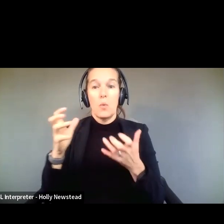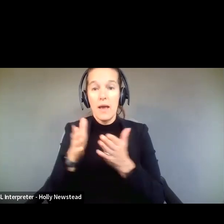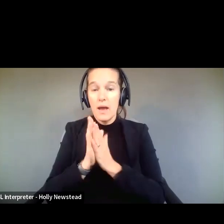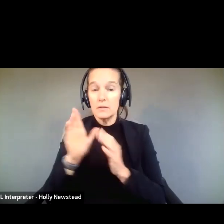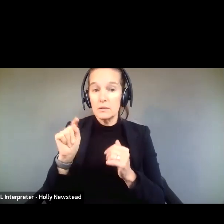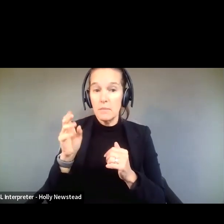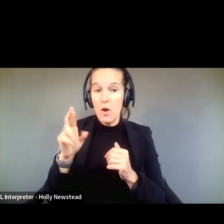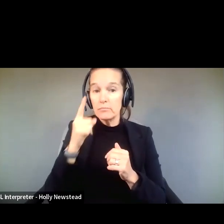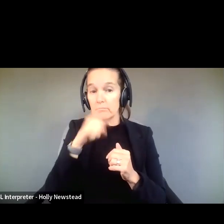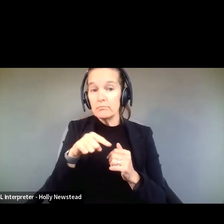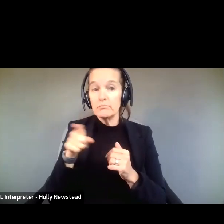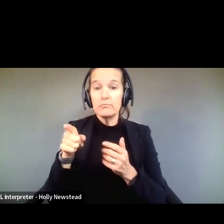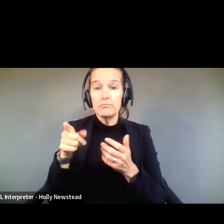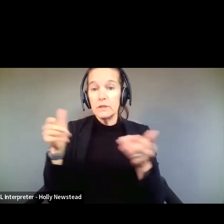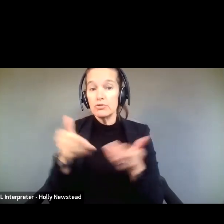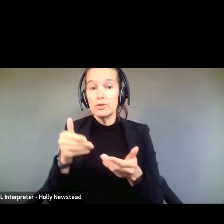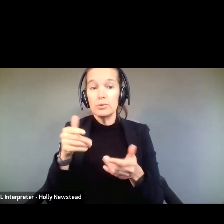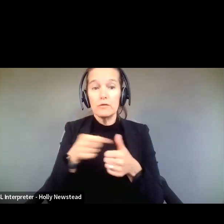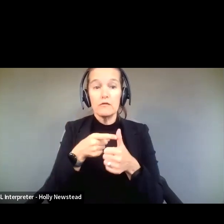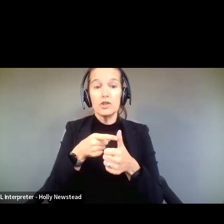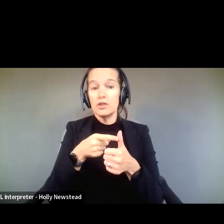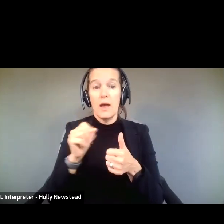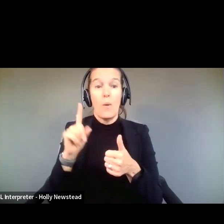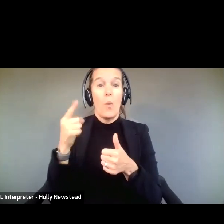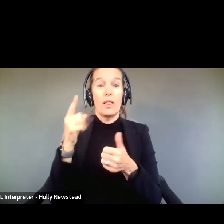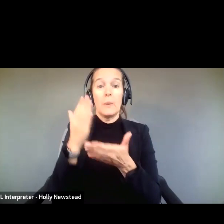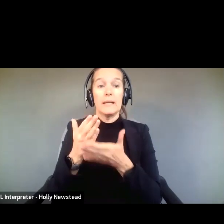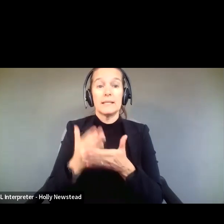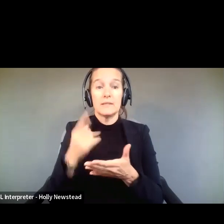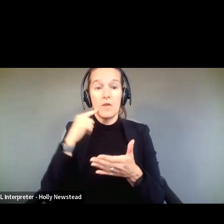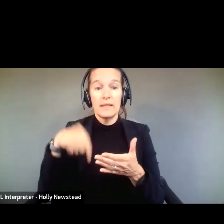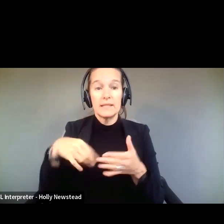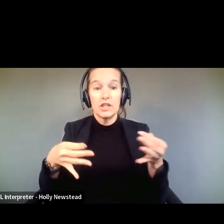if she would be so kind as to introduce our first and our only witness for the hearing.